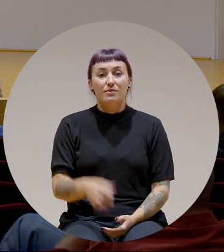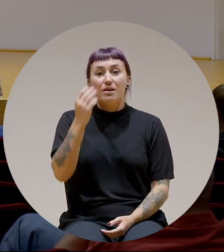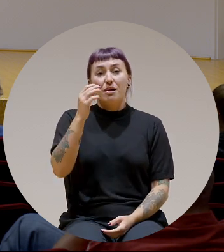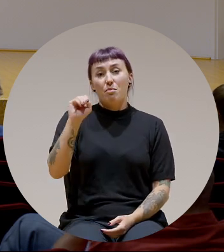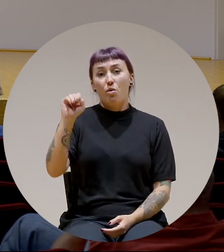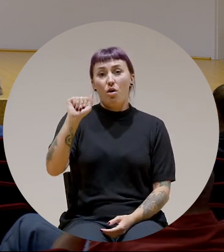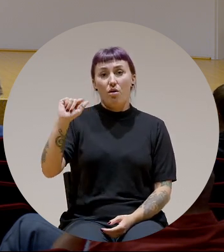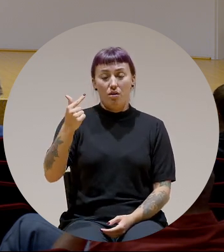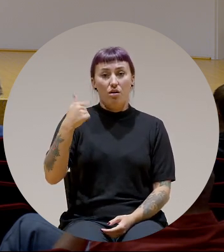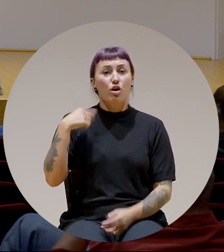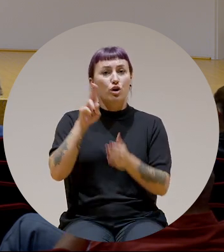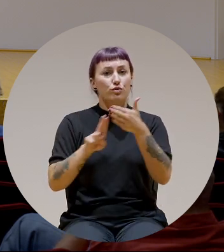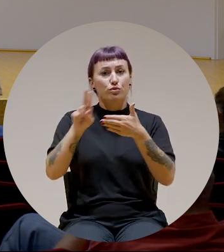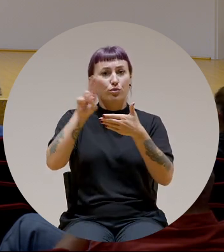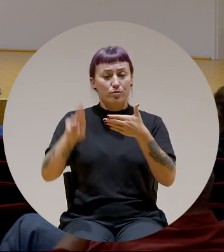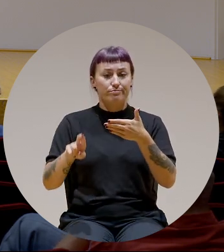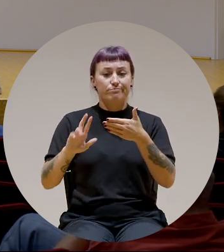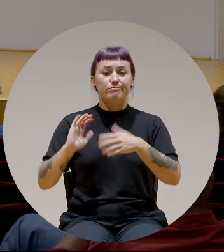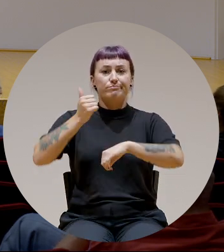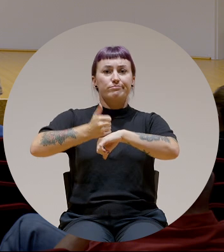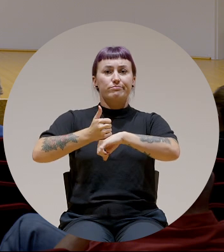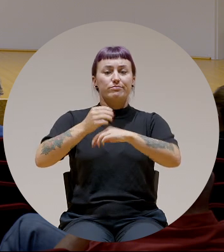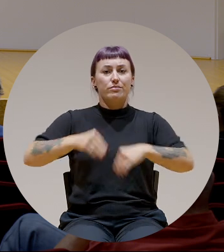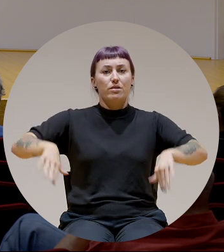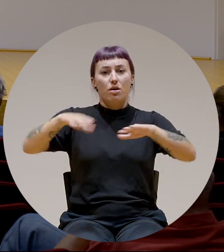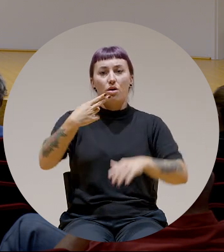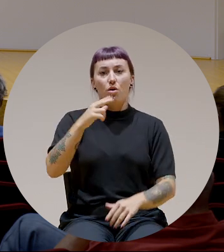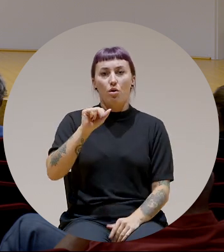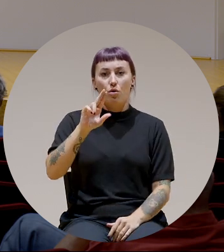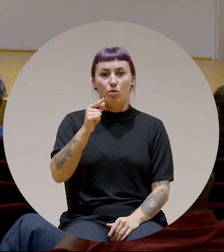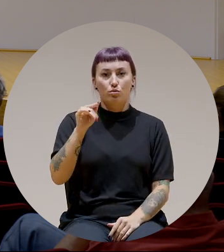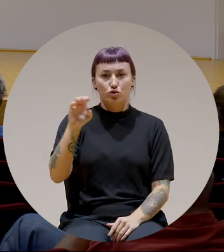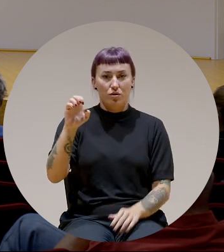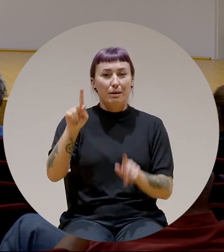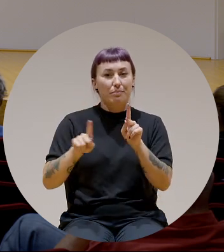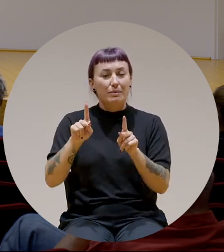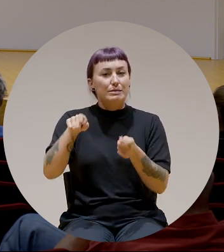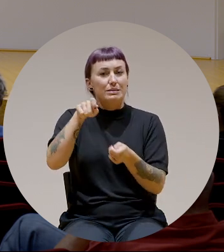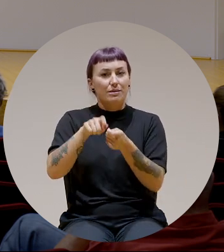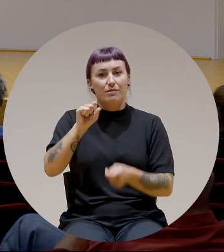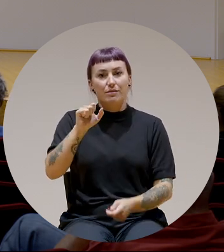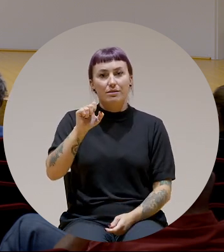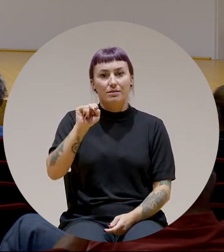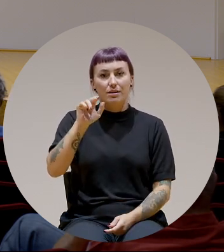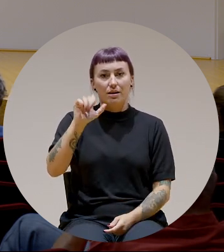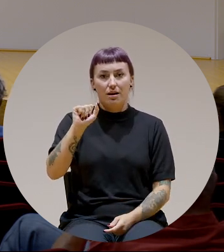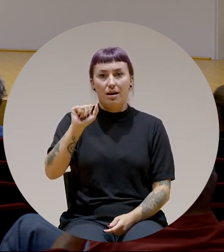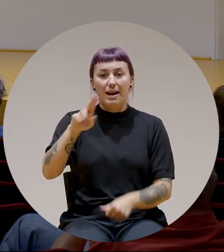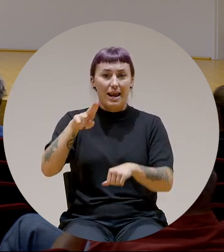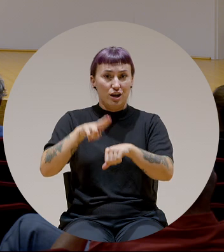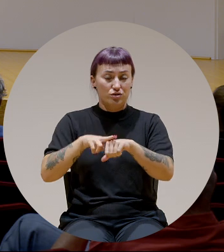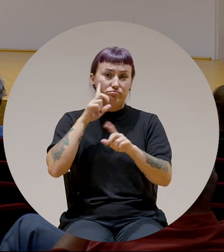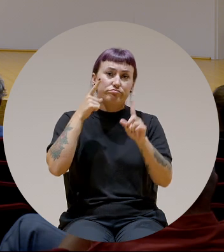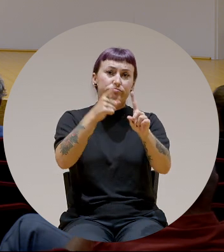The Memorial Art Gallery in the University of Rochester sits on the lands of the Haudenosaunee people, specifically the Seneca Nation. We aim